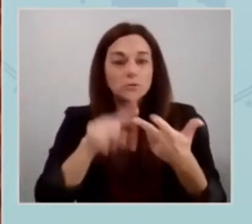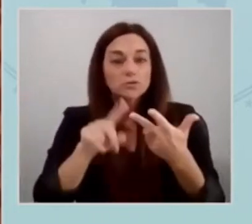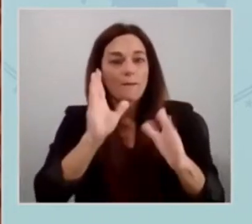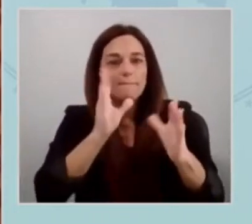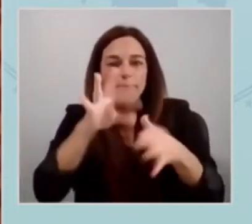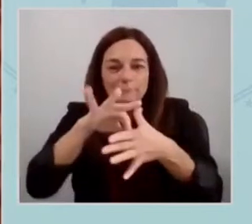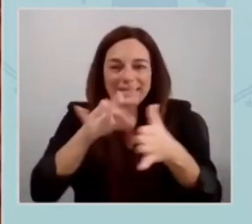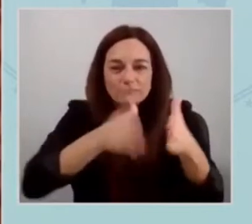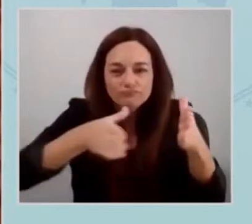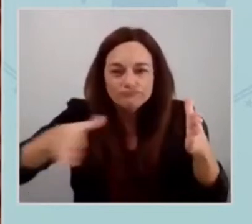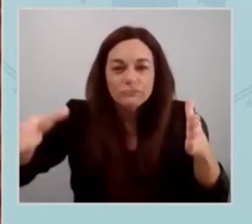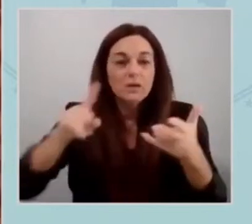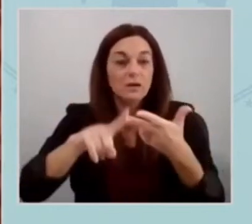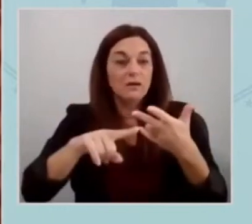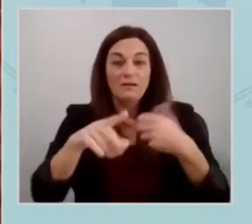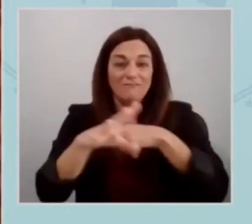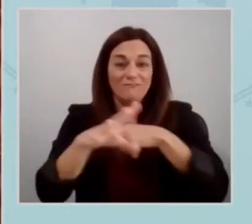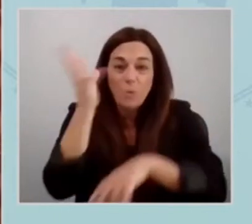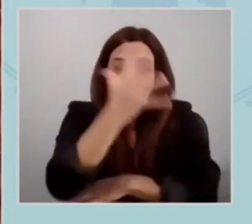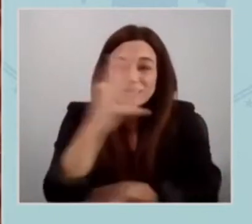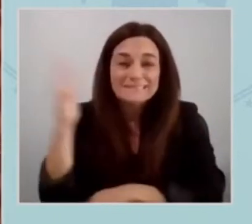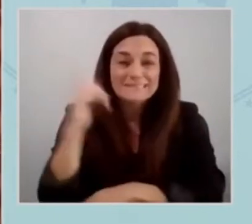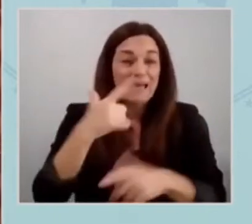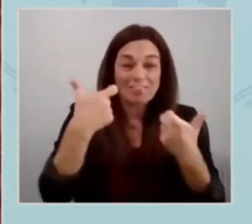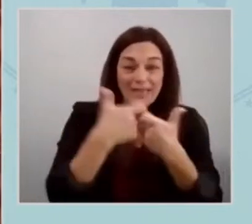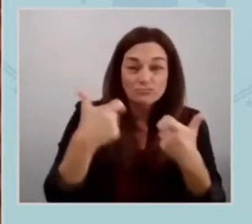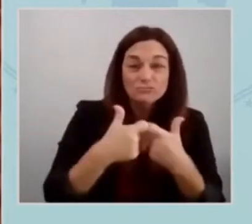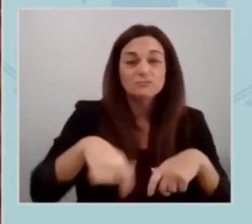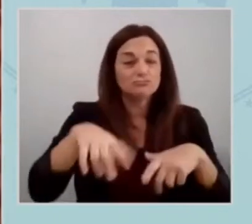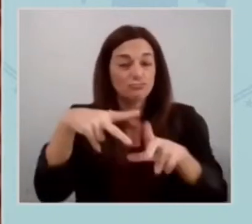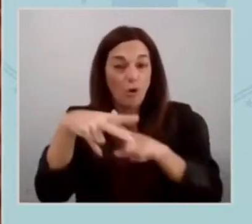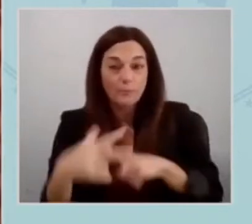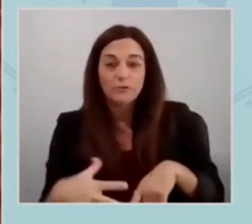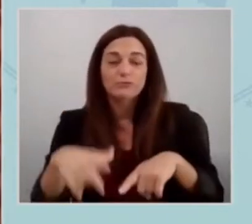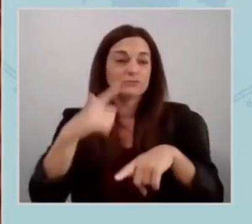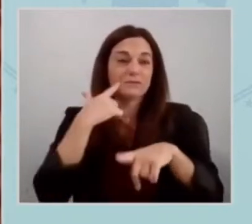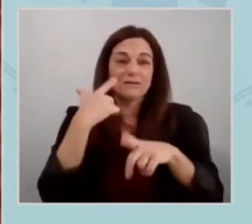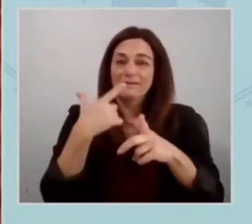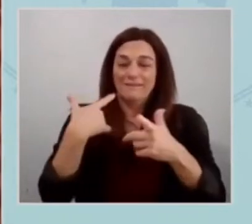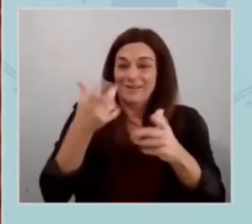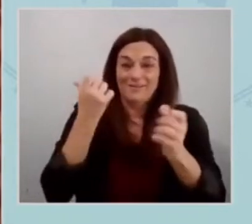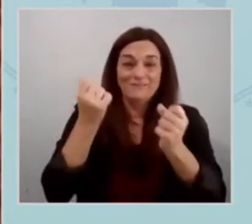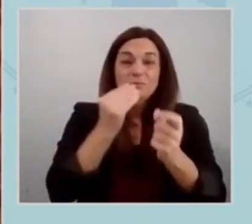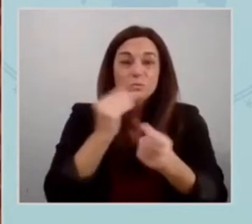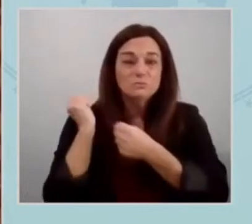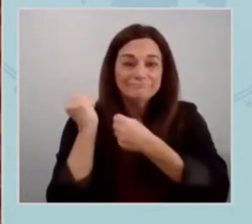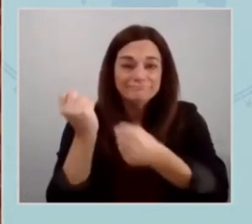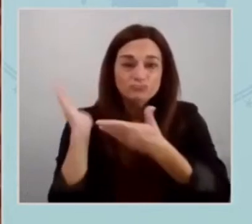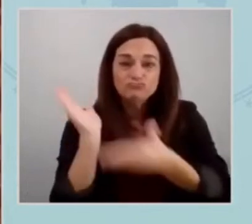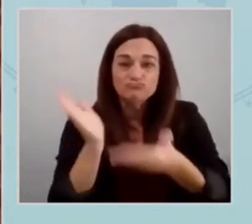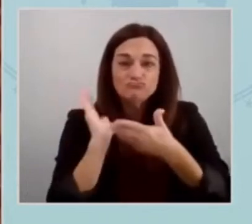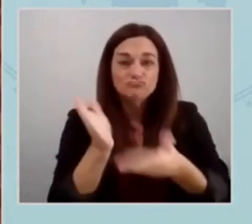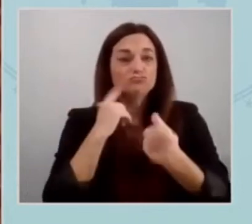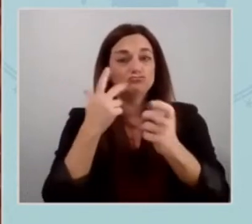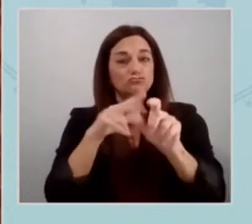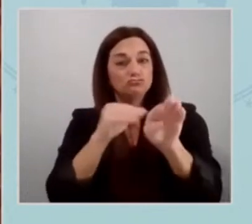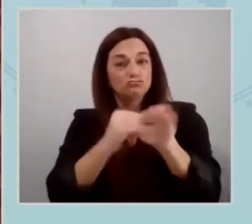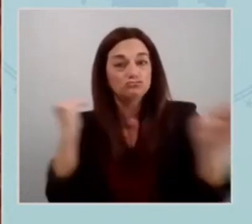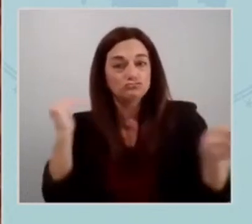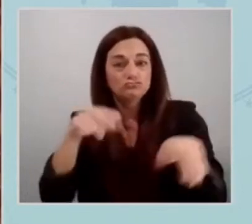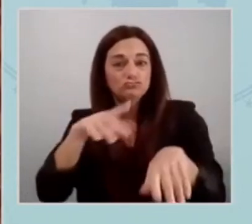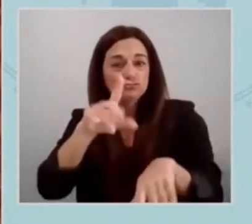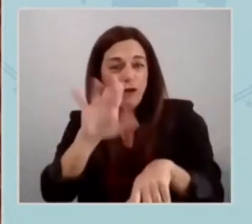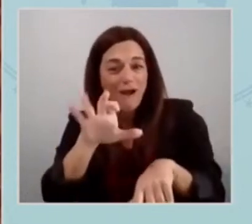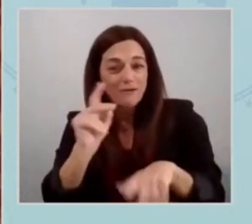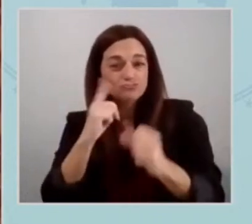ecosystem of bakers, farmers, butchers, foragers, all the way to electricians and carpenters, to that Cisco truck